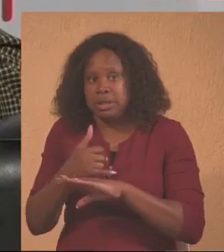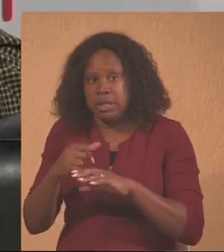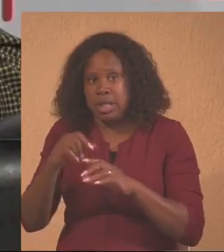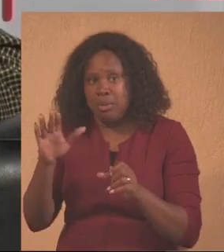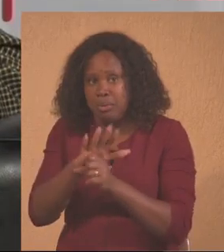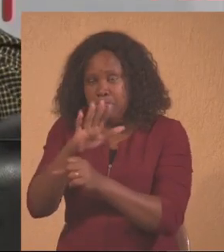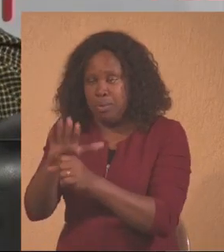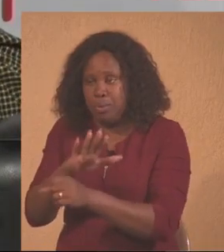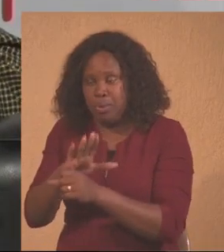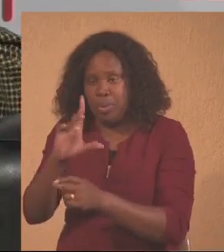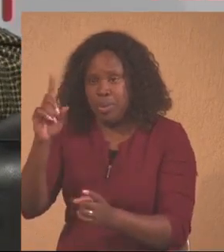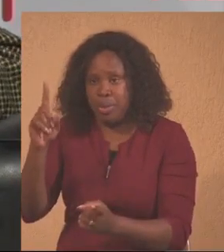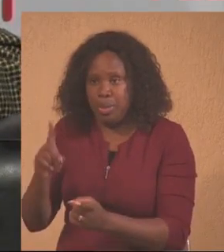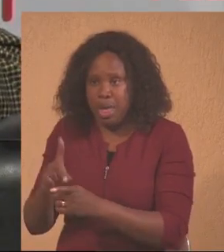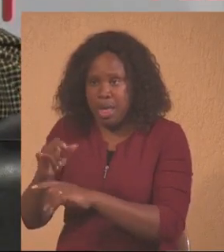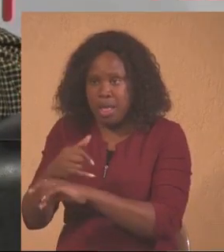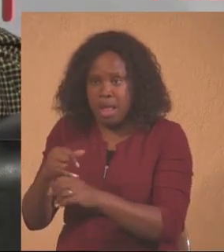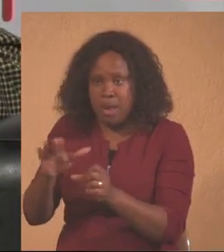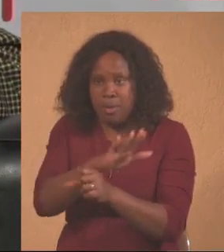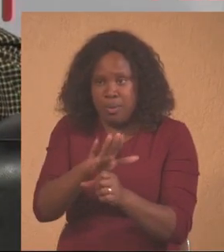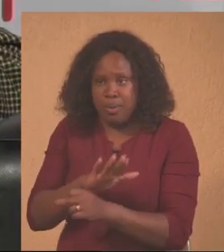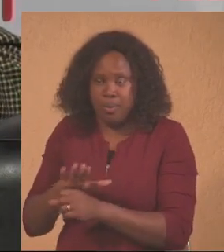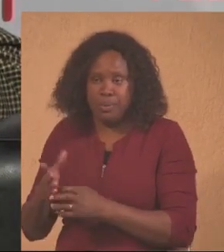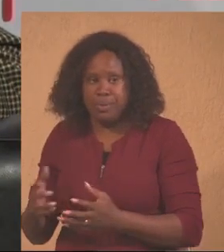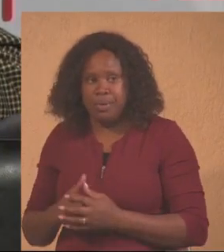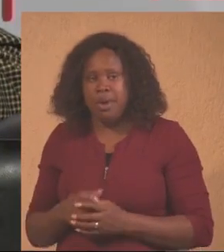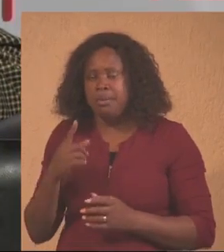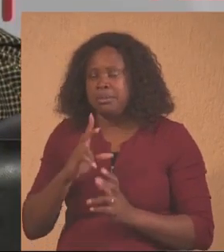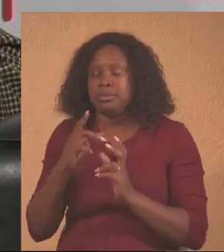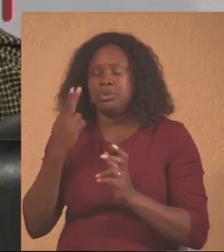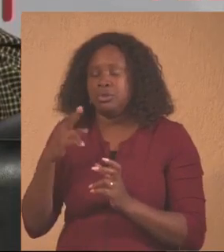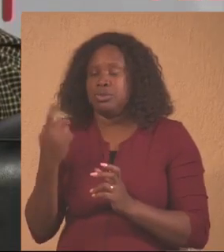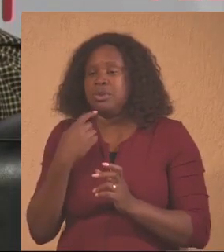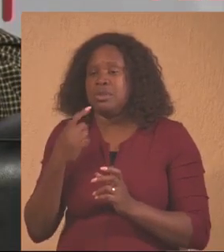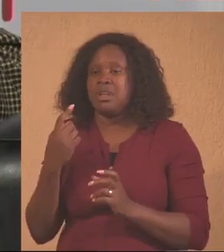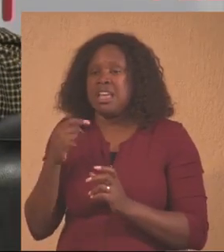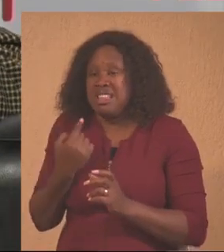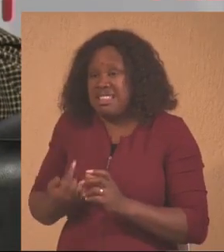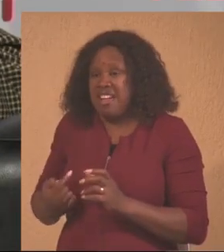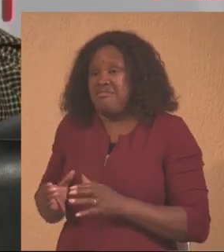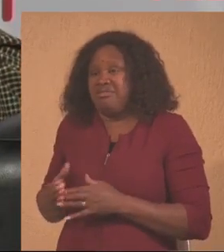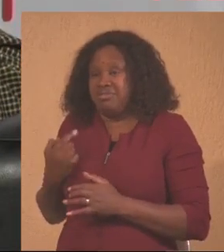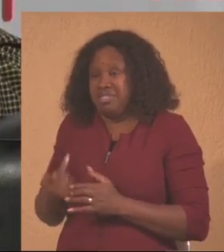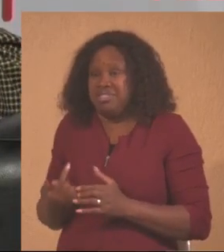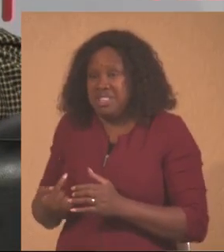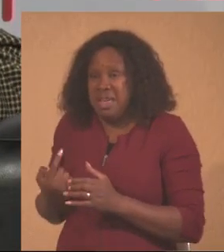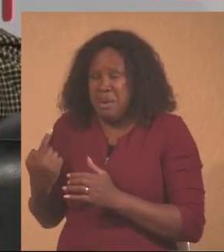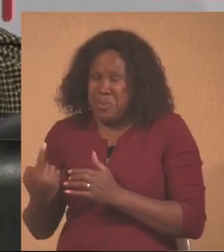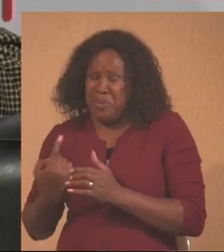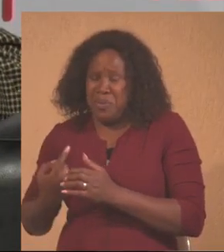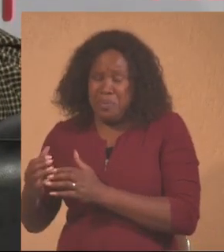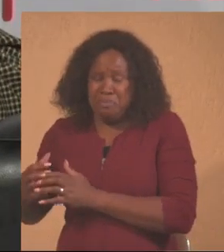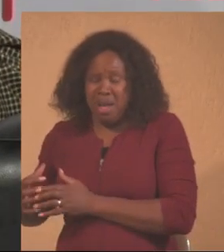But now, people are not just saying go self-quarantine yourself. We still have to look at